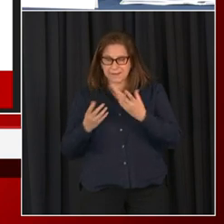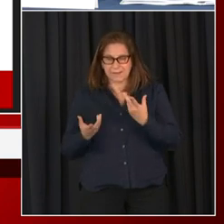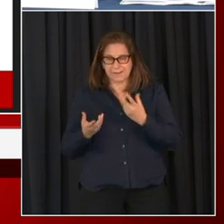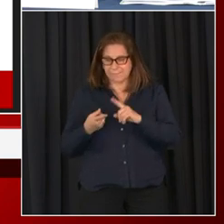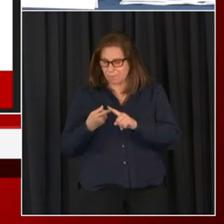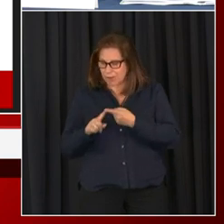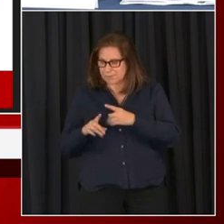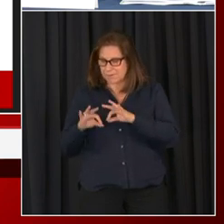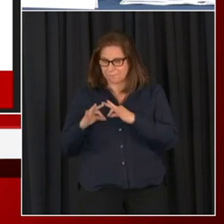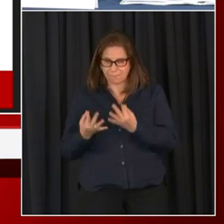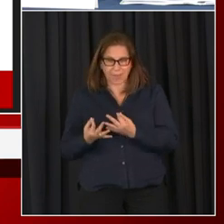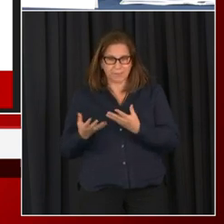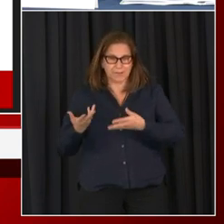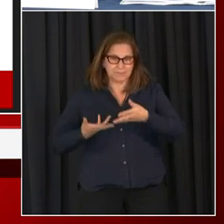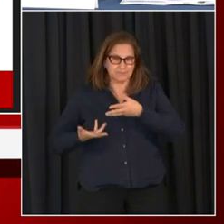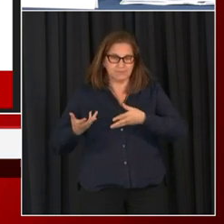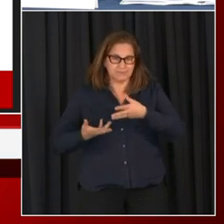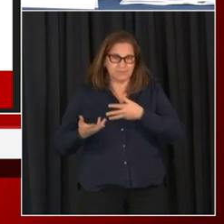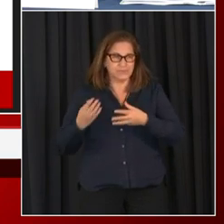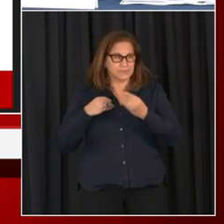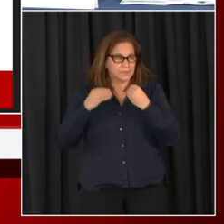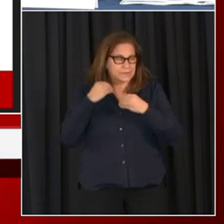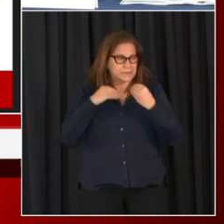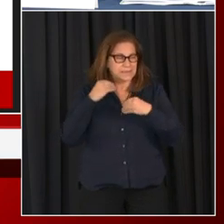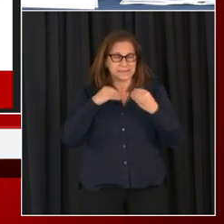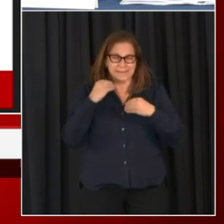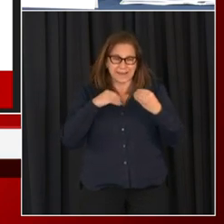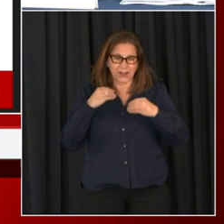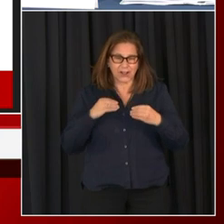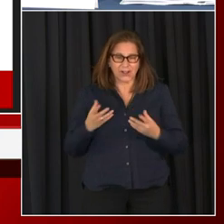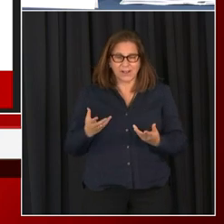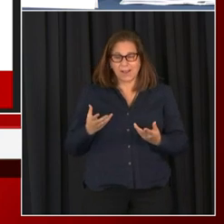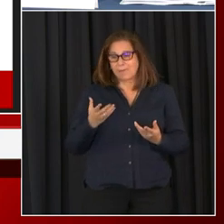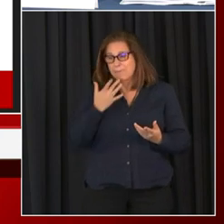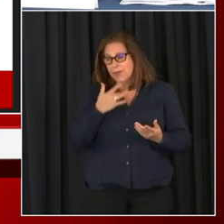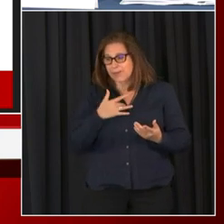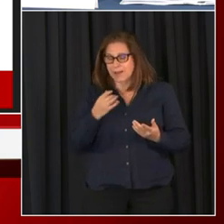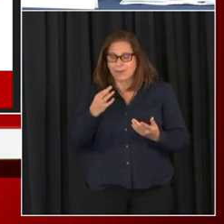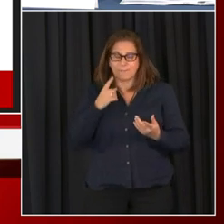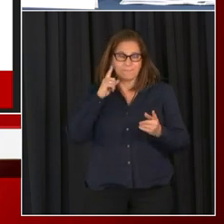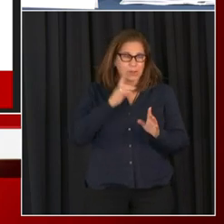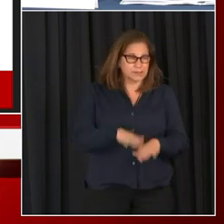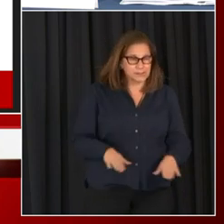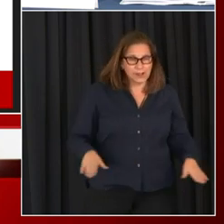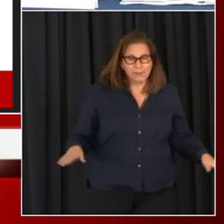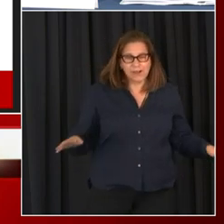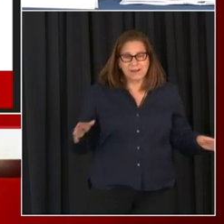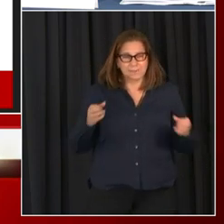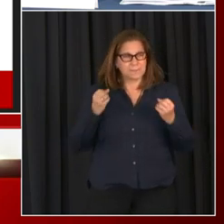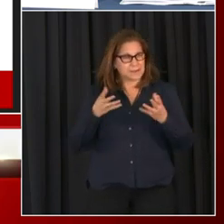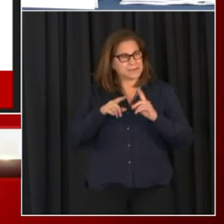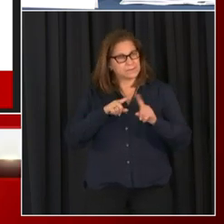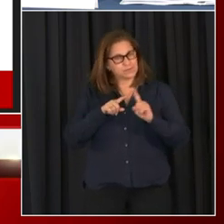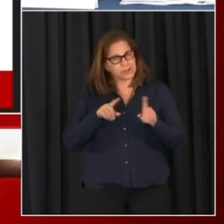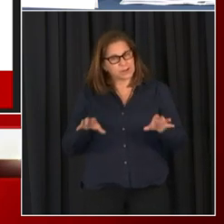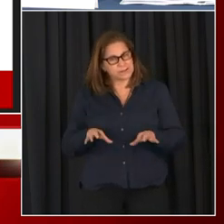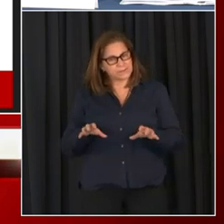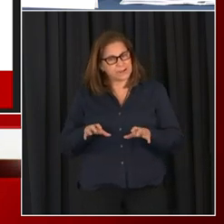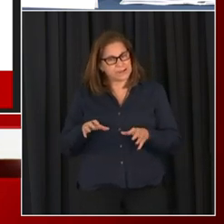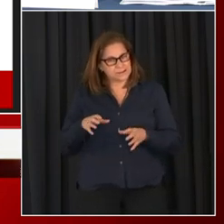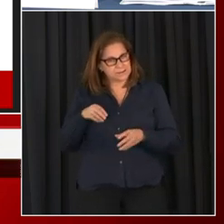hosted dinners, small birthday parties for children or adults, and other activities where food may even be